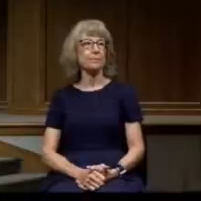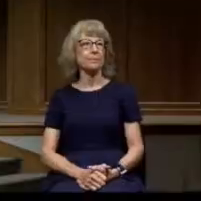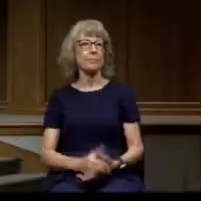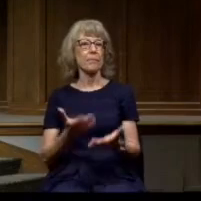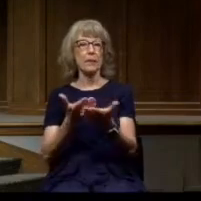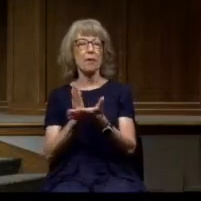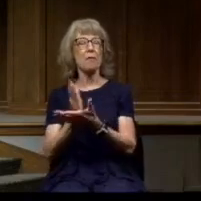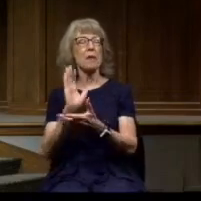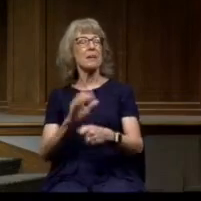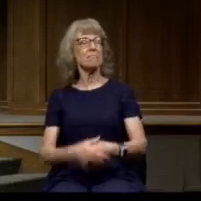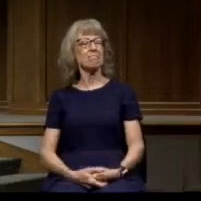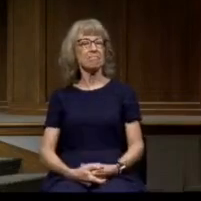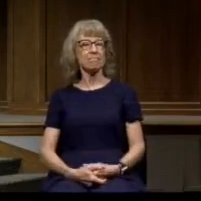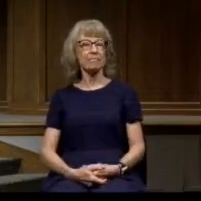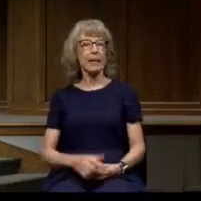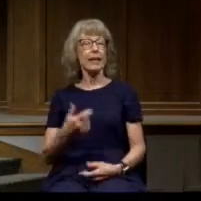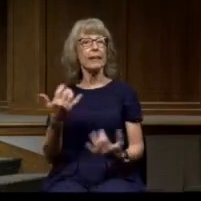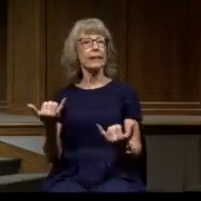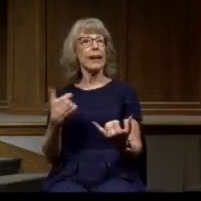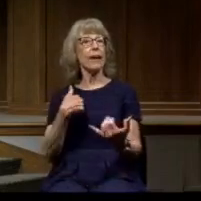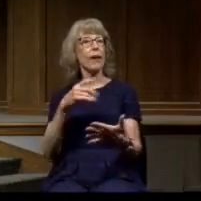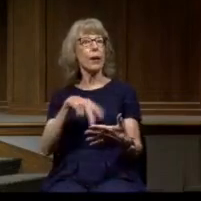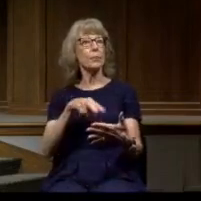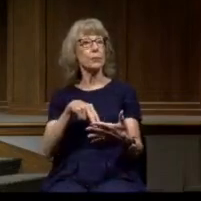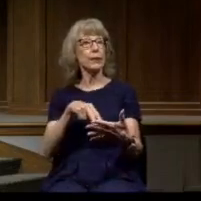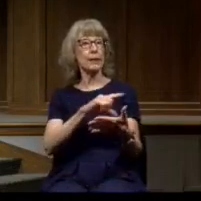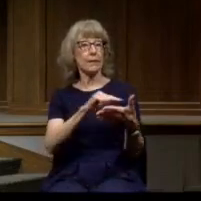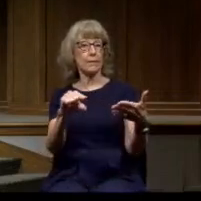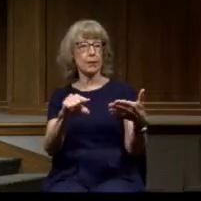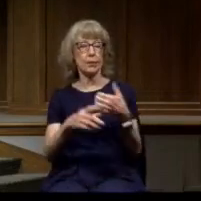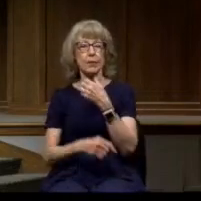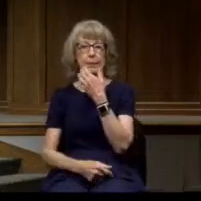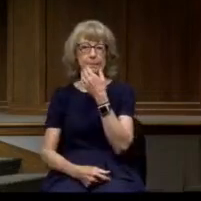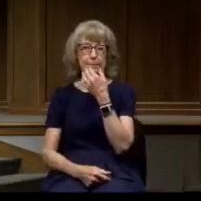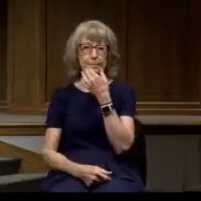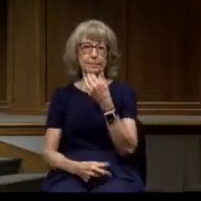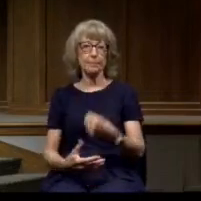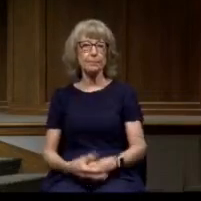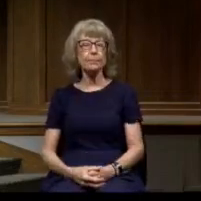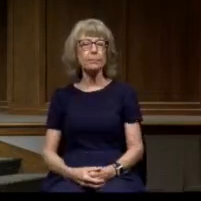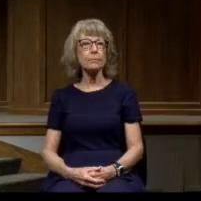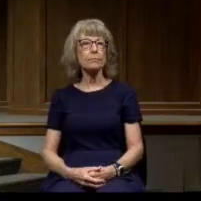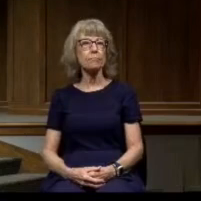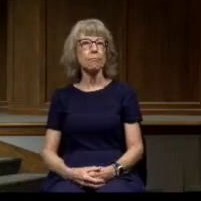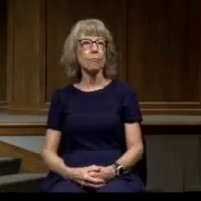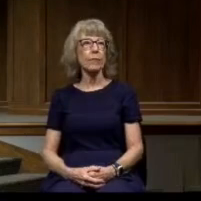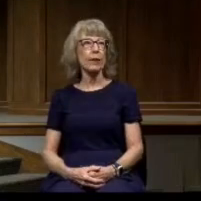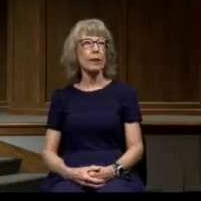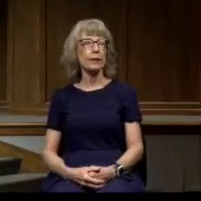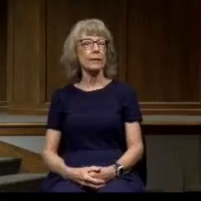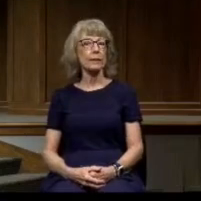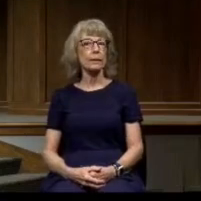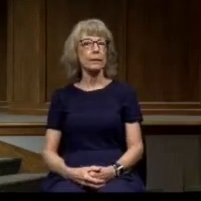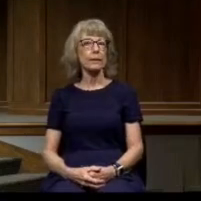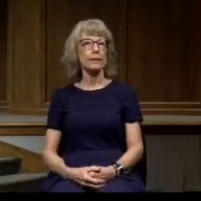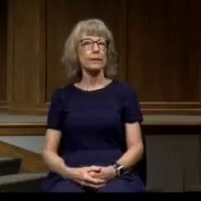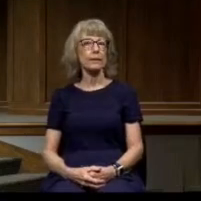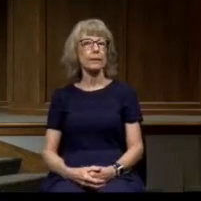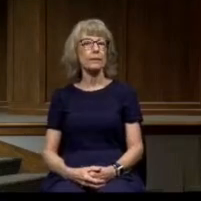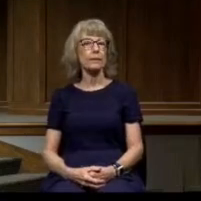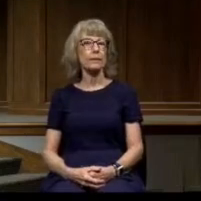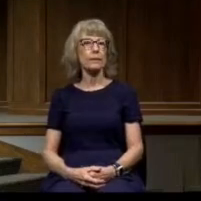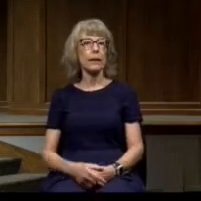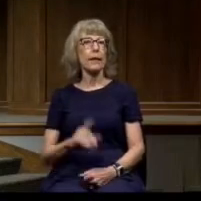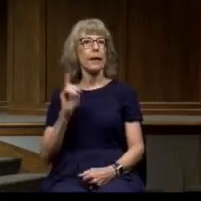All right, I'm going to read a passage of scripture which is going to be the center